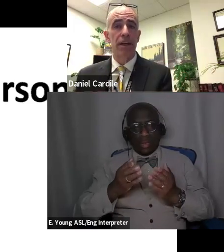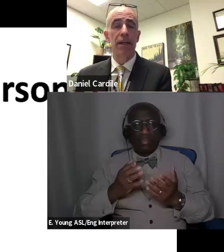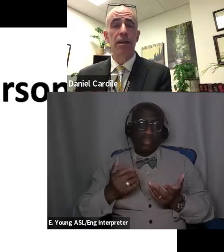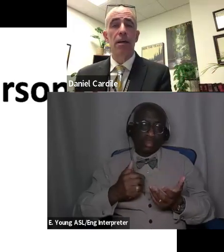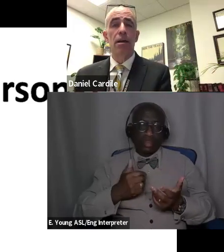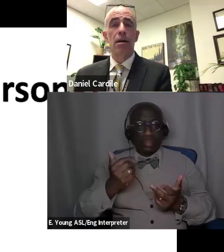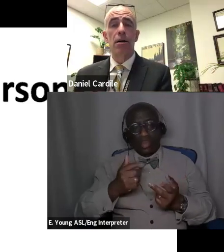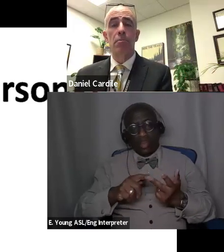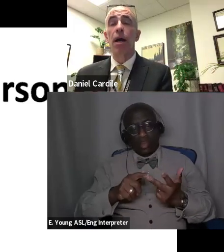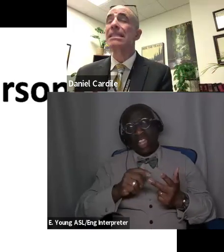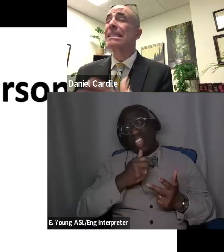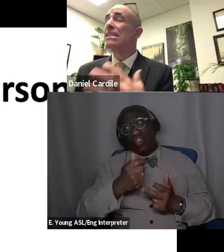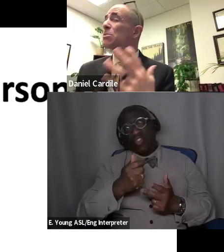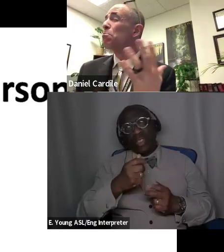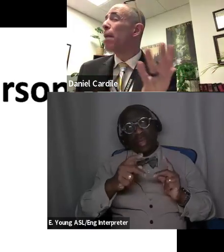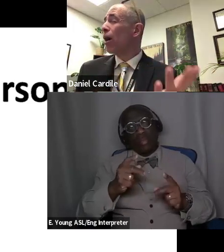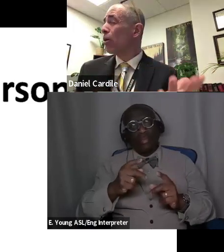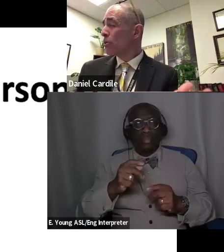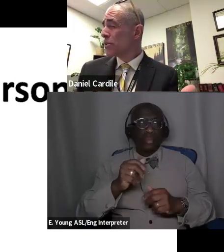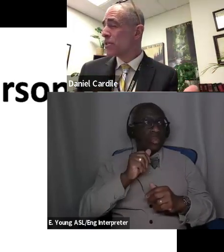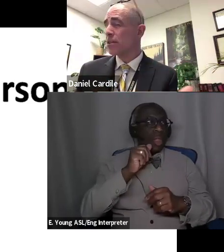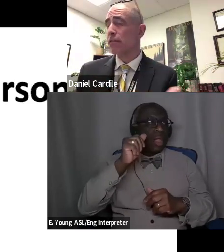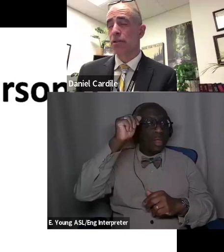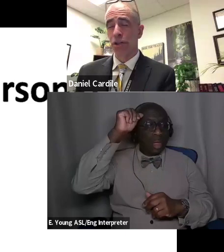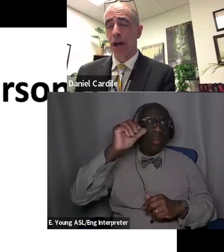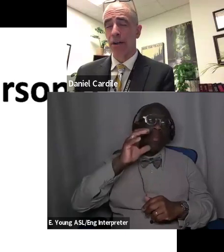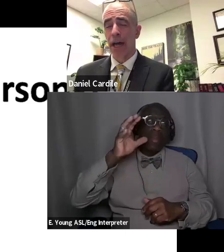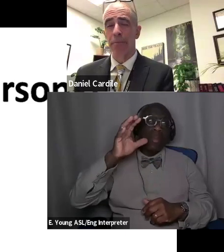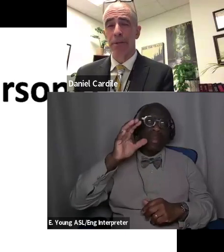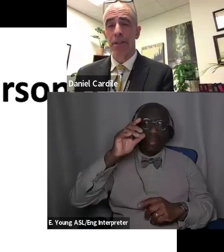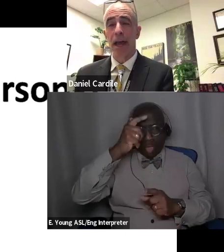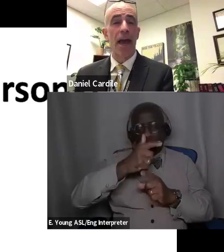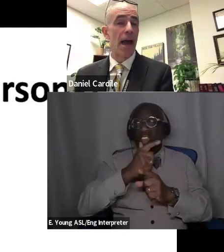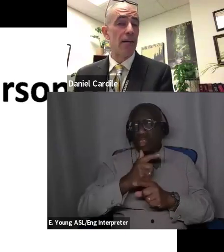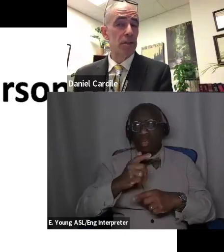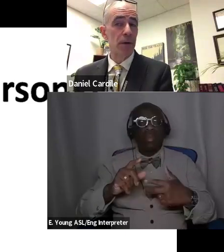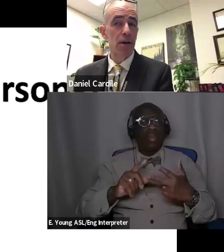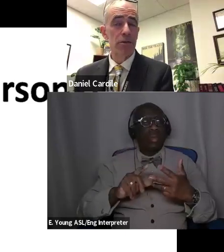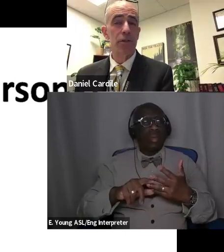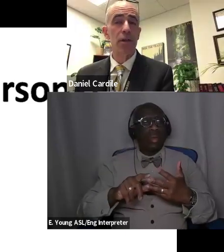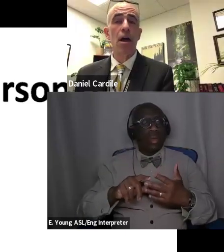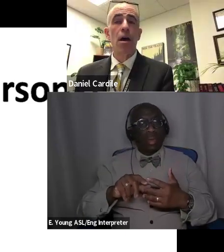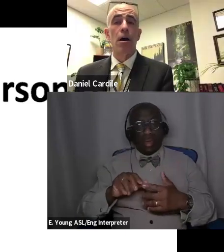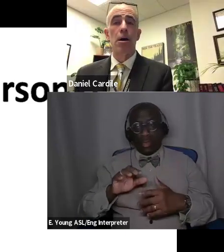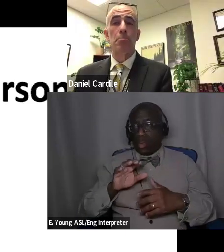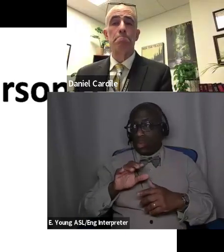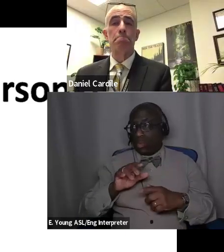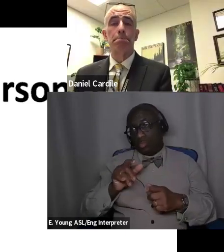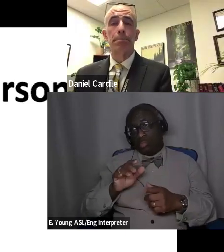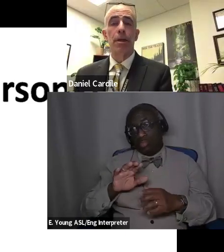siblings, if any, a spouse, if your child happens to have a spouse.